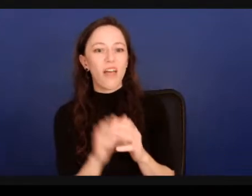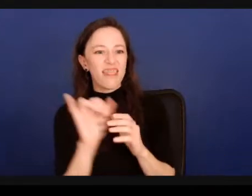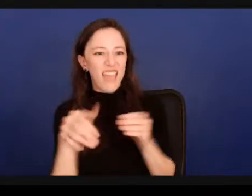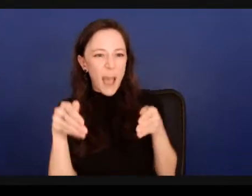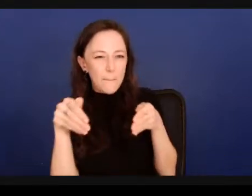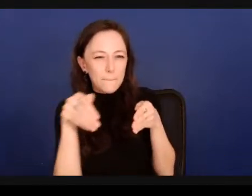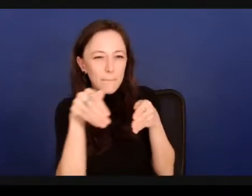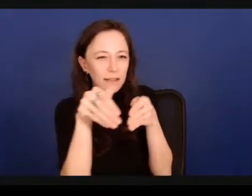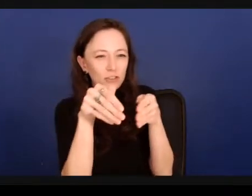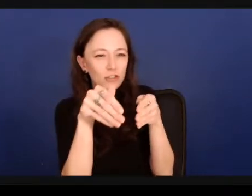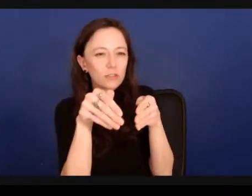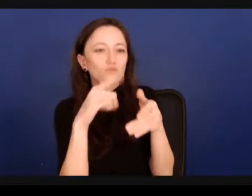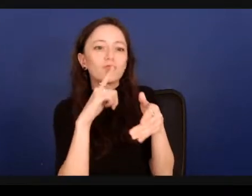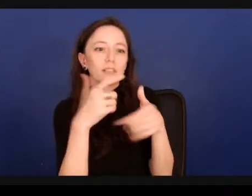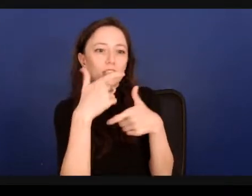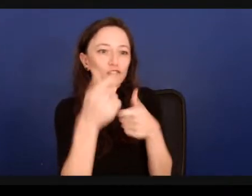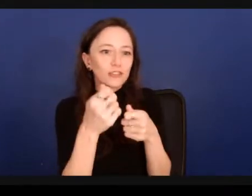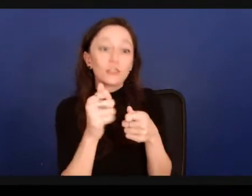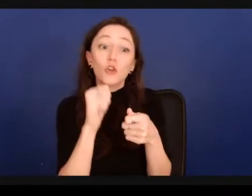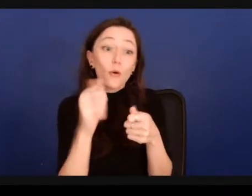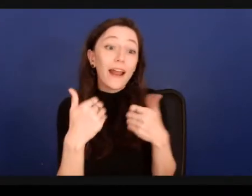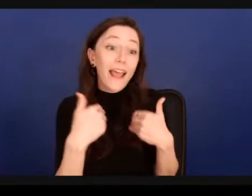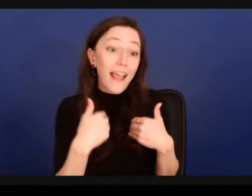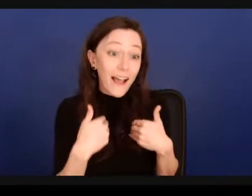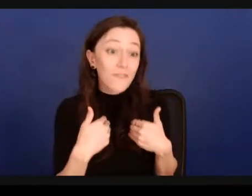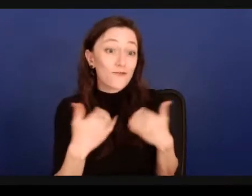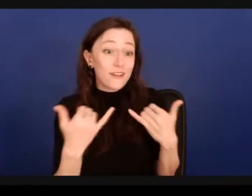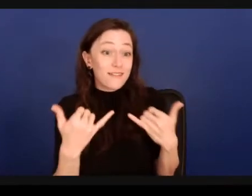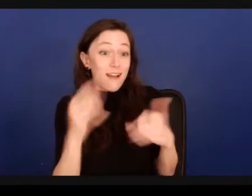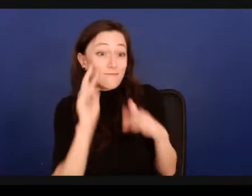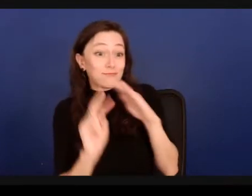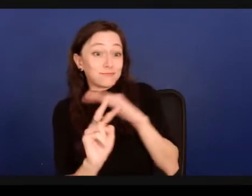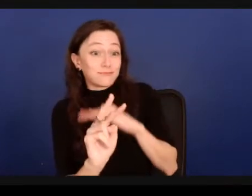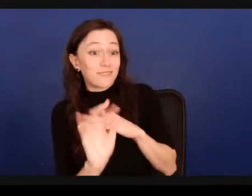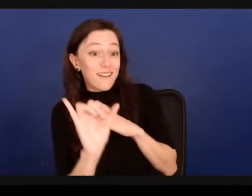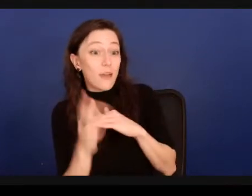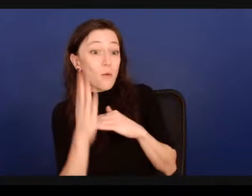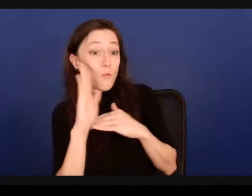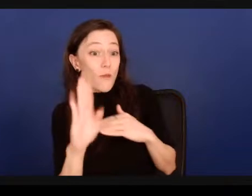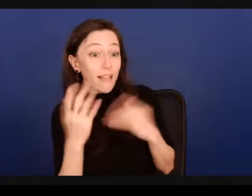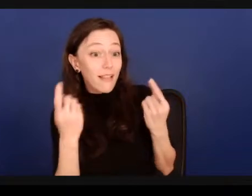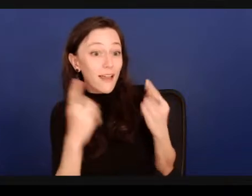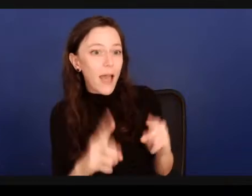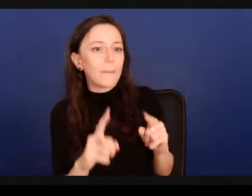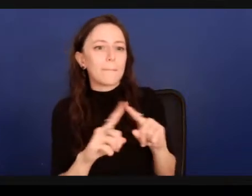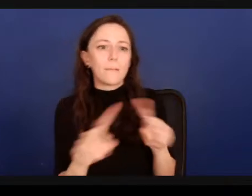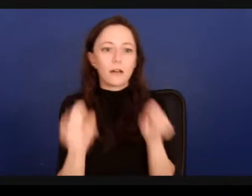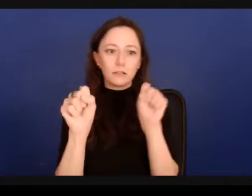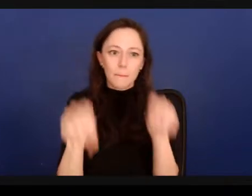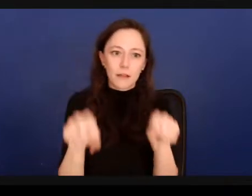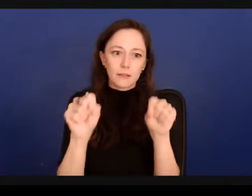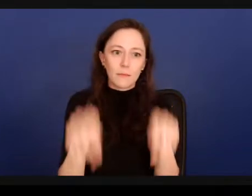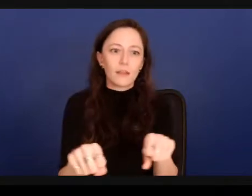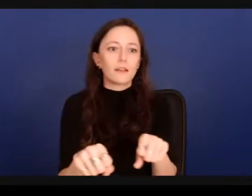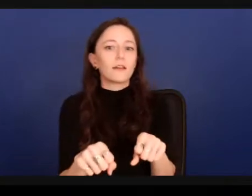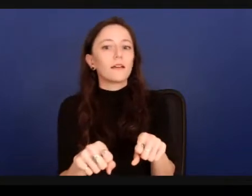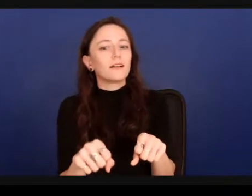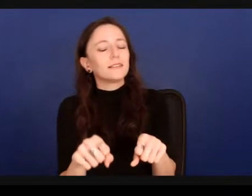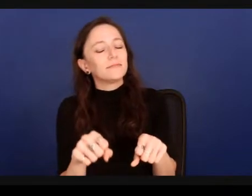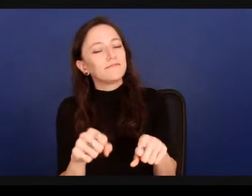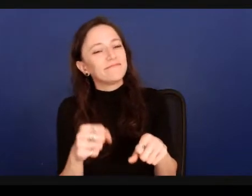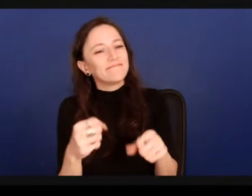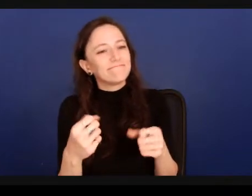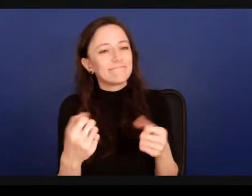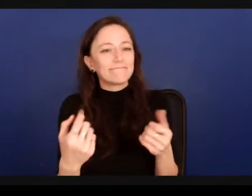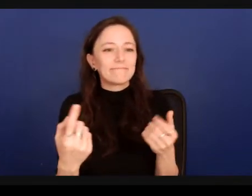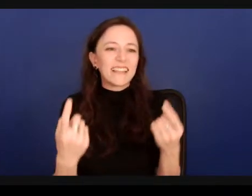interesting. There's no sign of this happening at the present right now. We're not seeing any increase in activity. We're just seeing occasionally a few